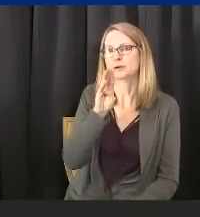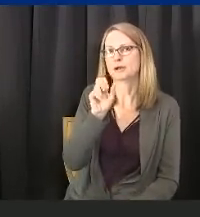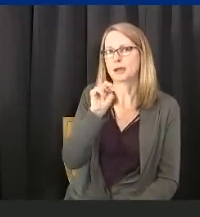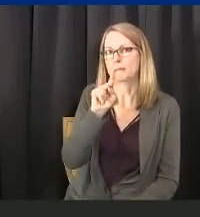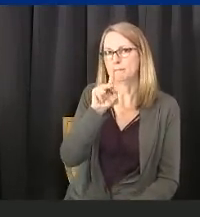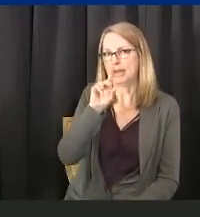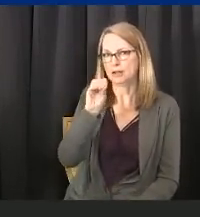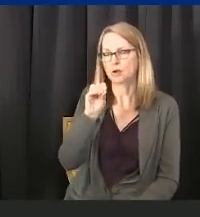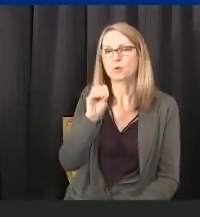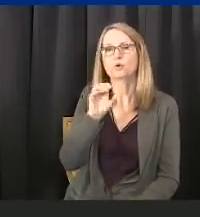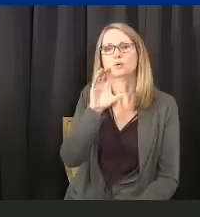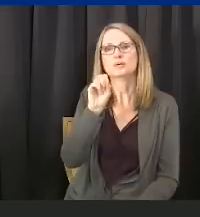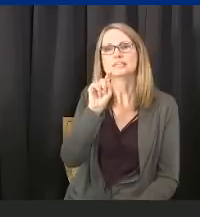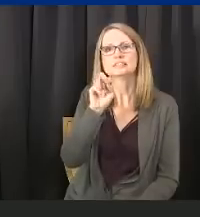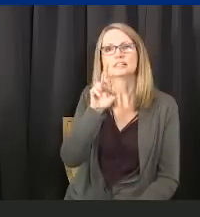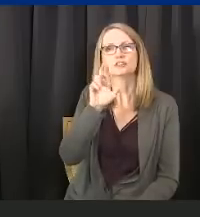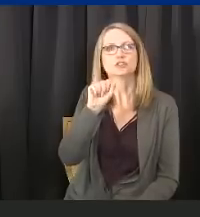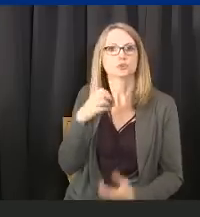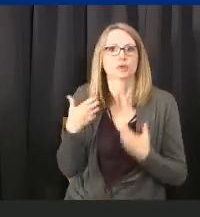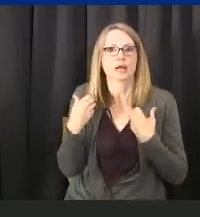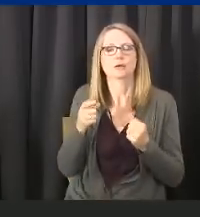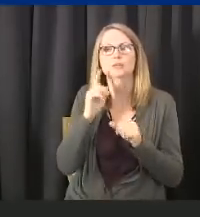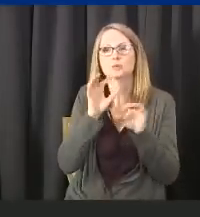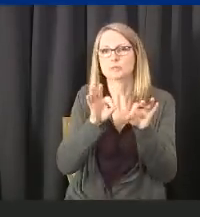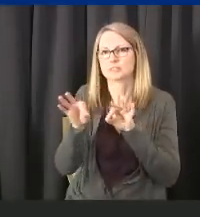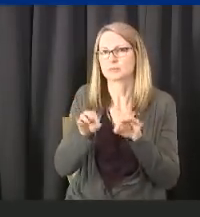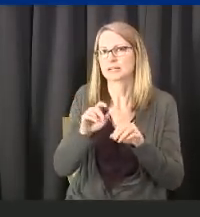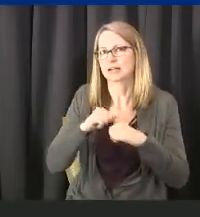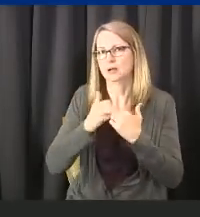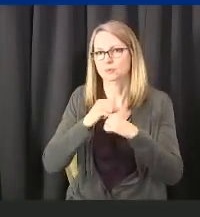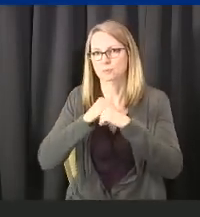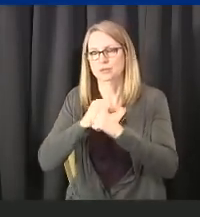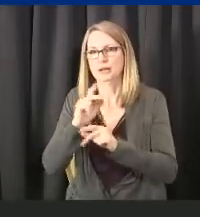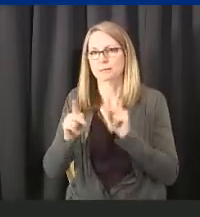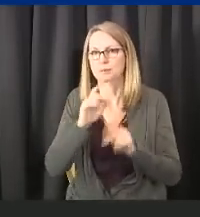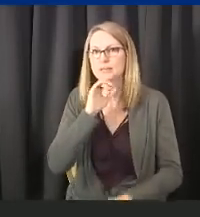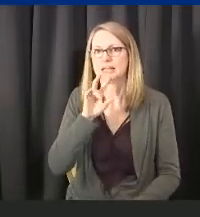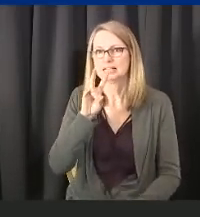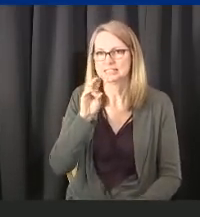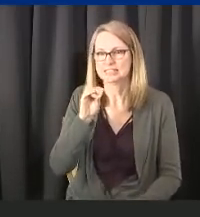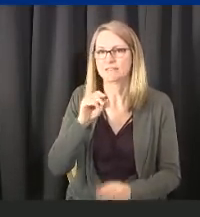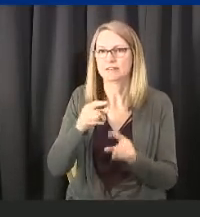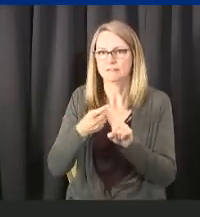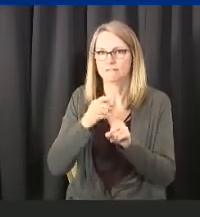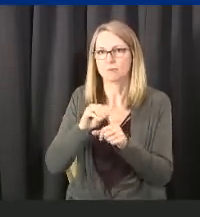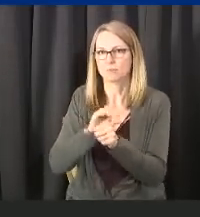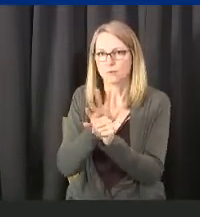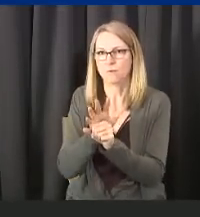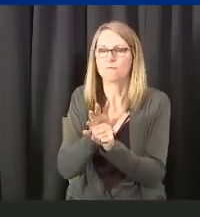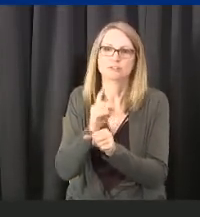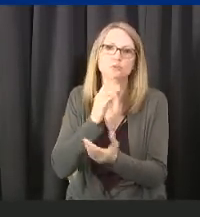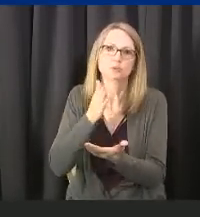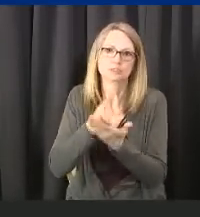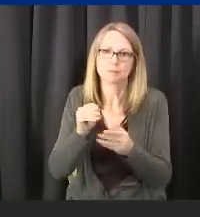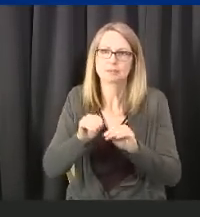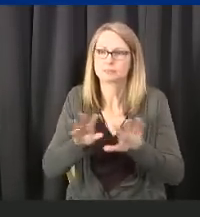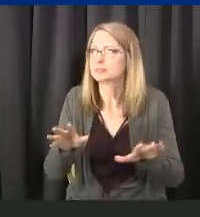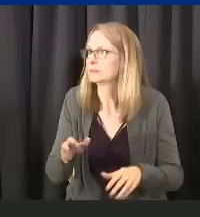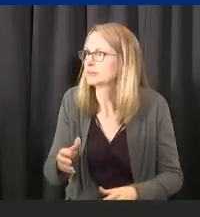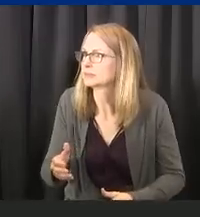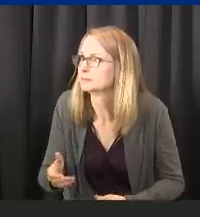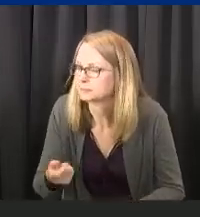to help protect people who are 70 and up from COVID-19 and the pandemic. Peter? Thank you, Governor